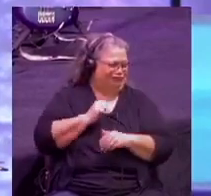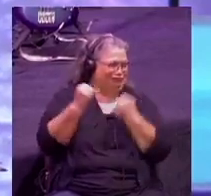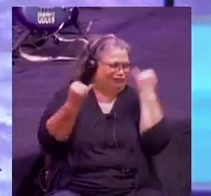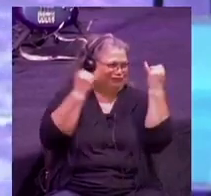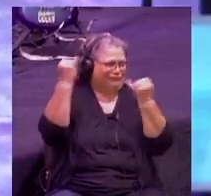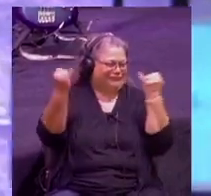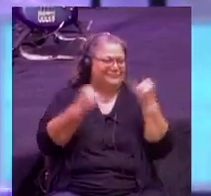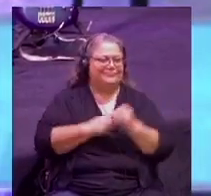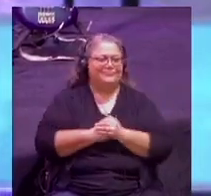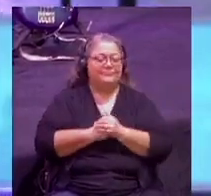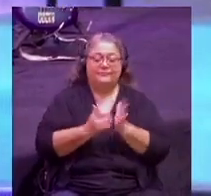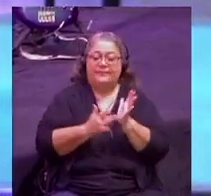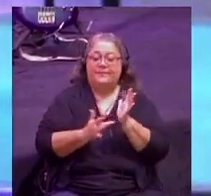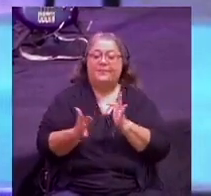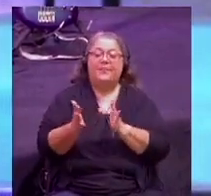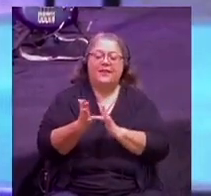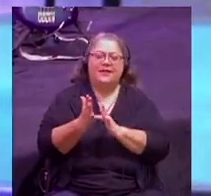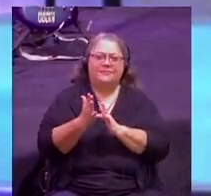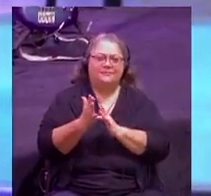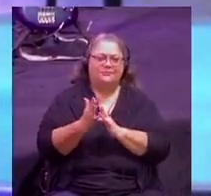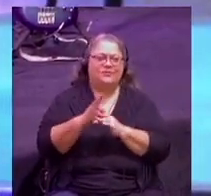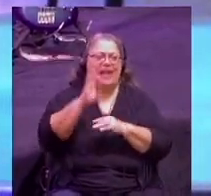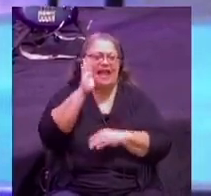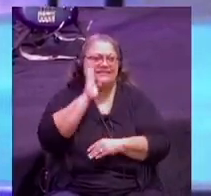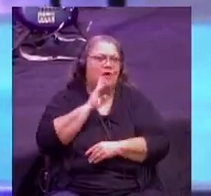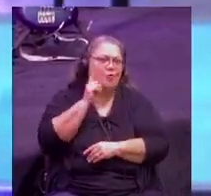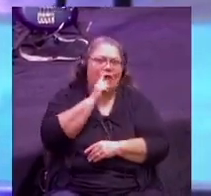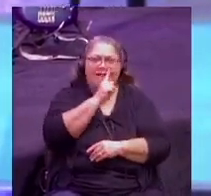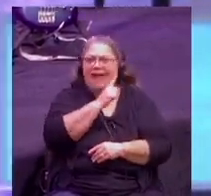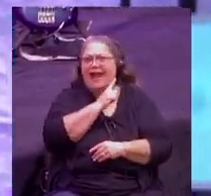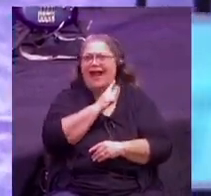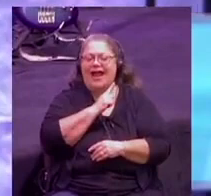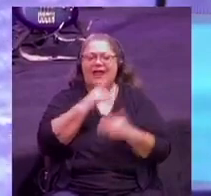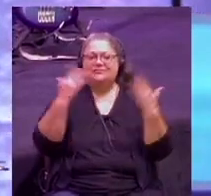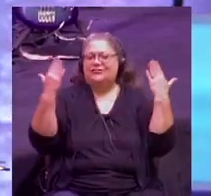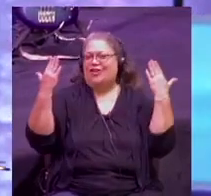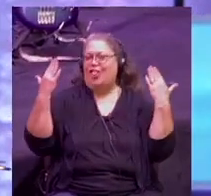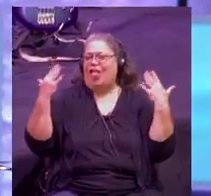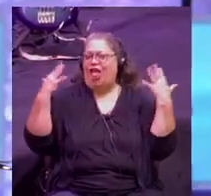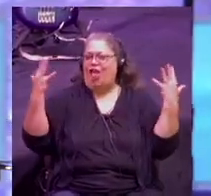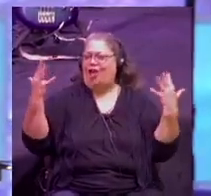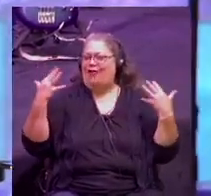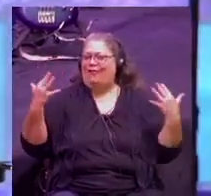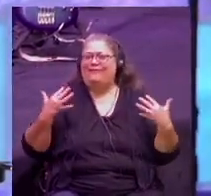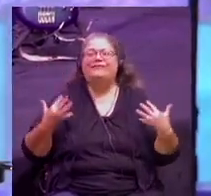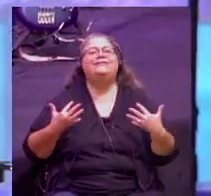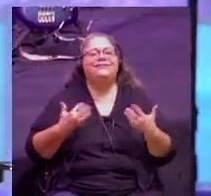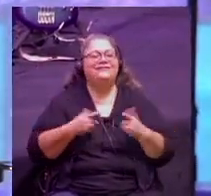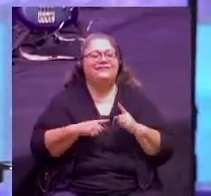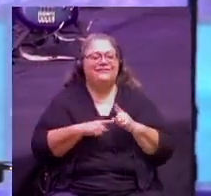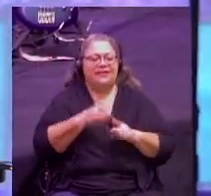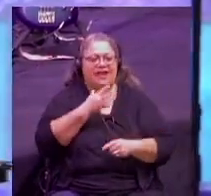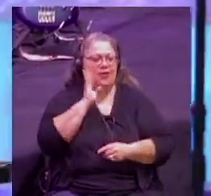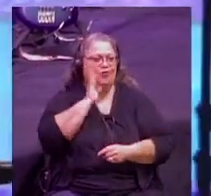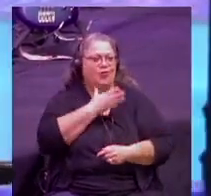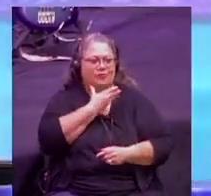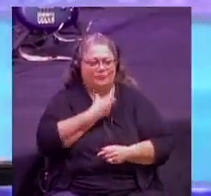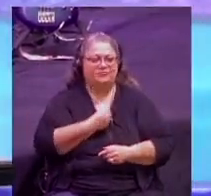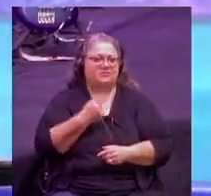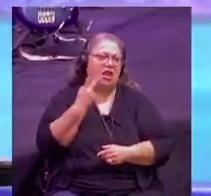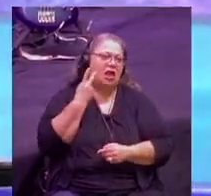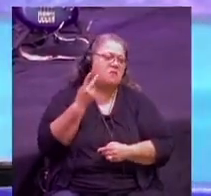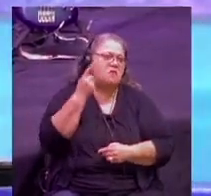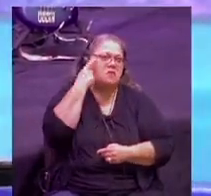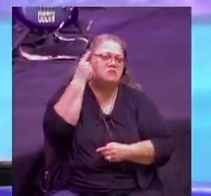mental image of Jesus where he's got brown eyes and long brown hair and a brown beard. That's what I